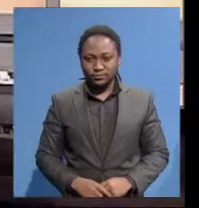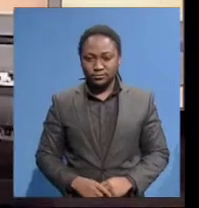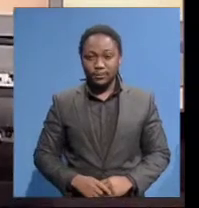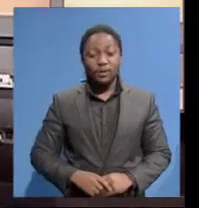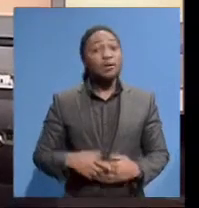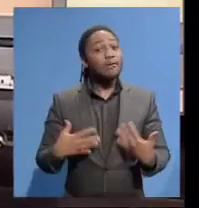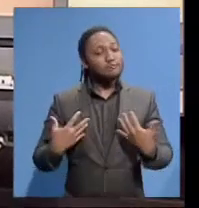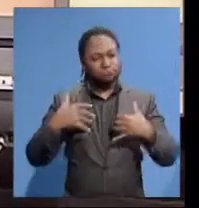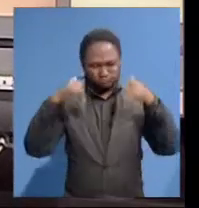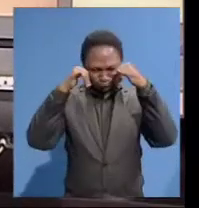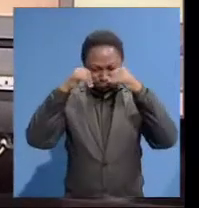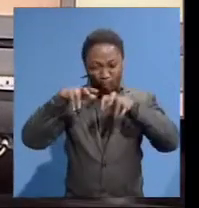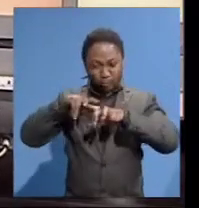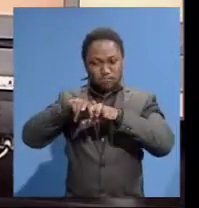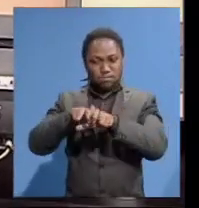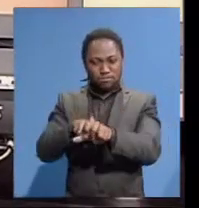zabuya inkomo